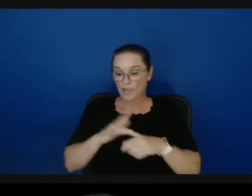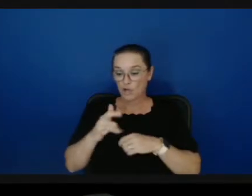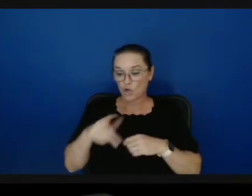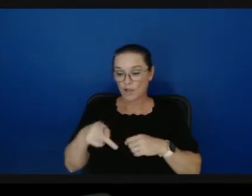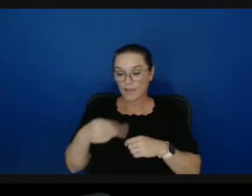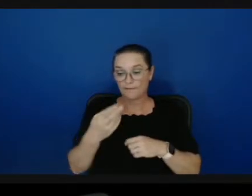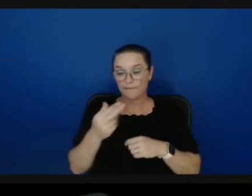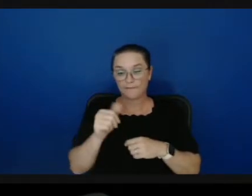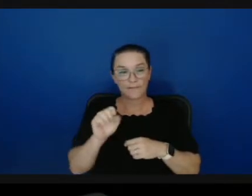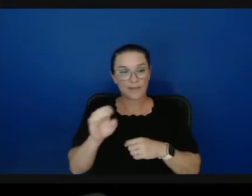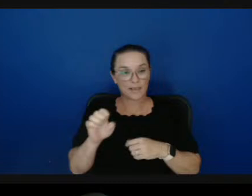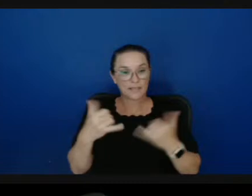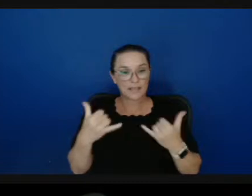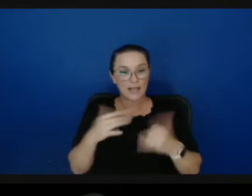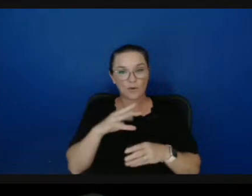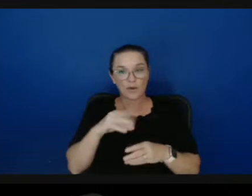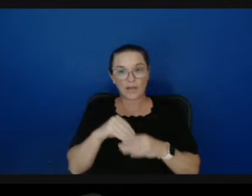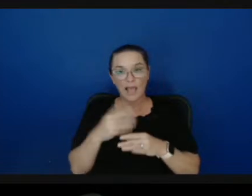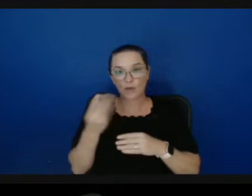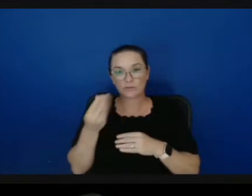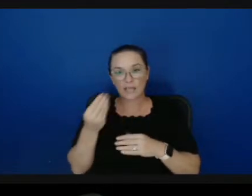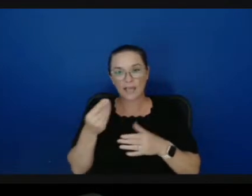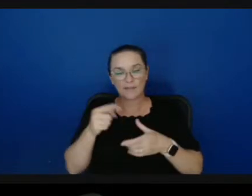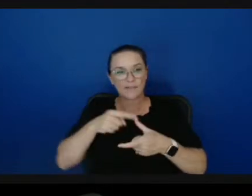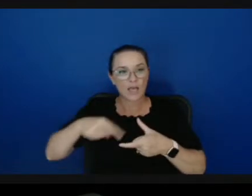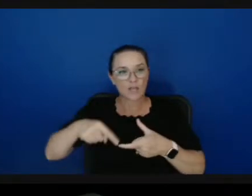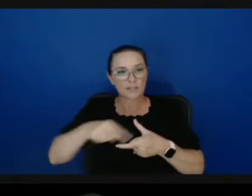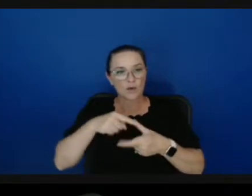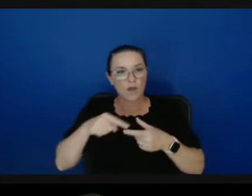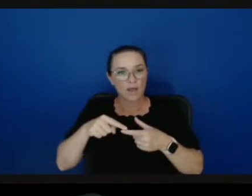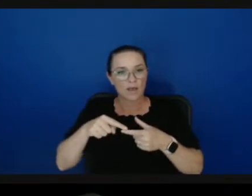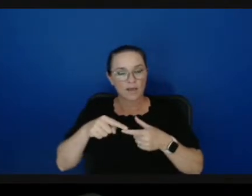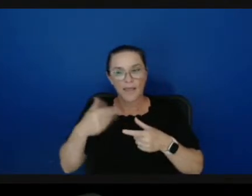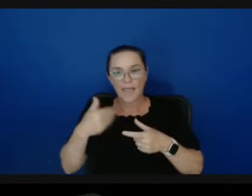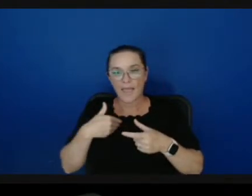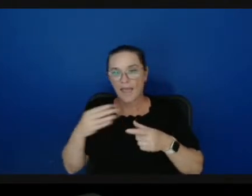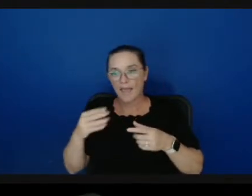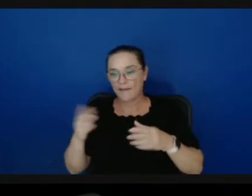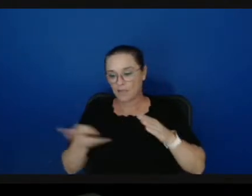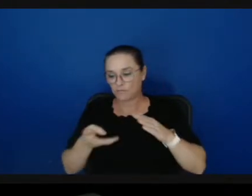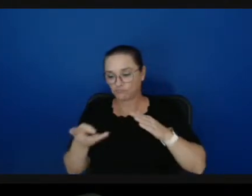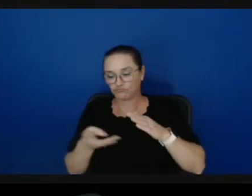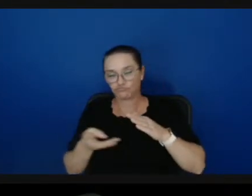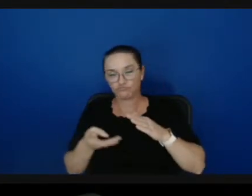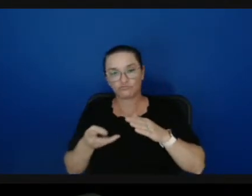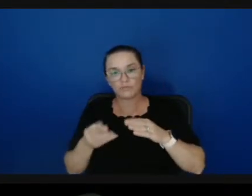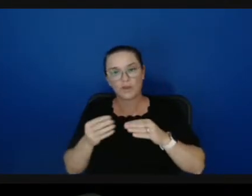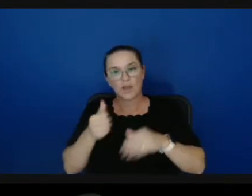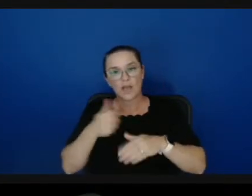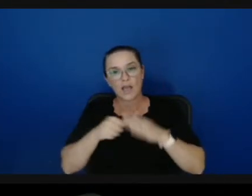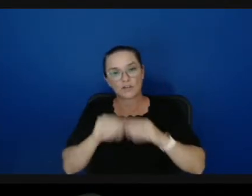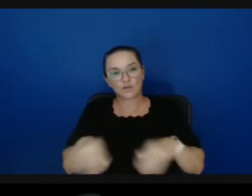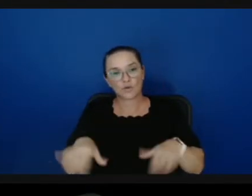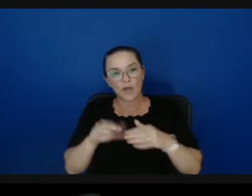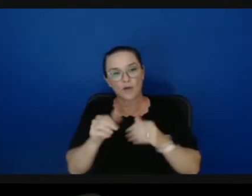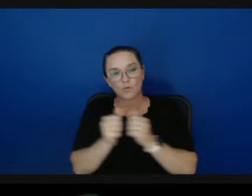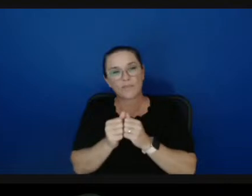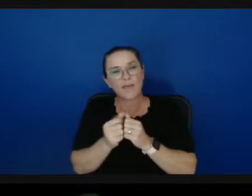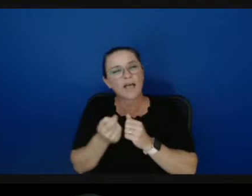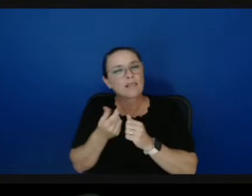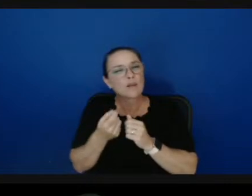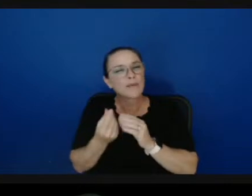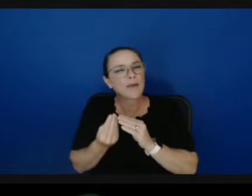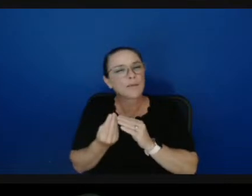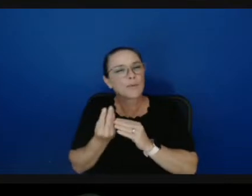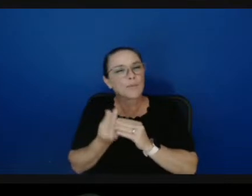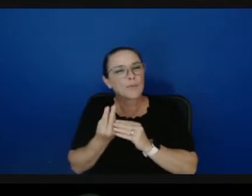we're involving outside the caldera magma coming into mostly underground with one tiny little bit of lava leaked out to Southwest Rift last